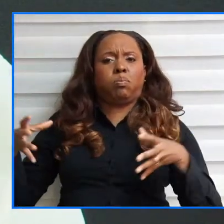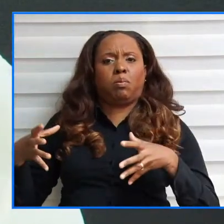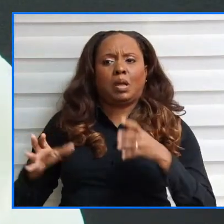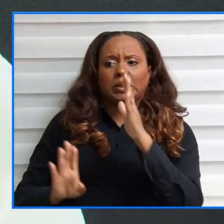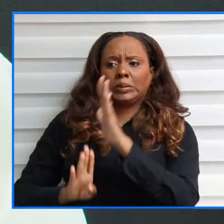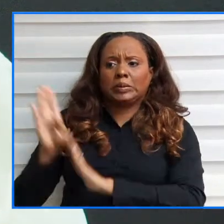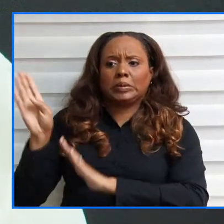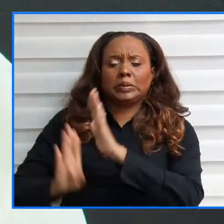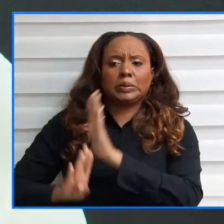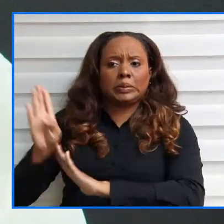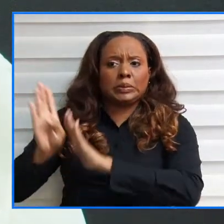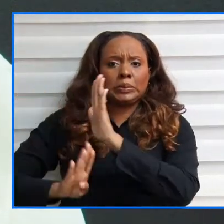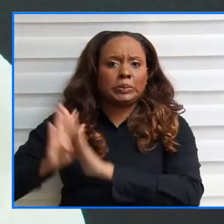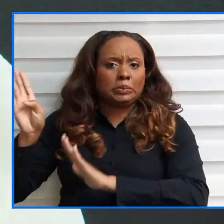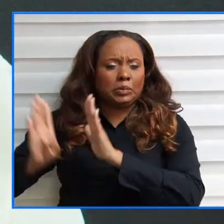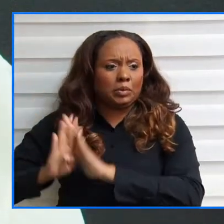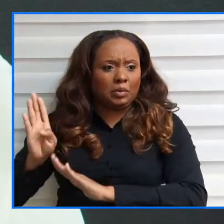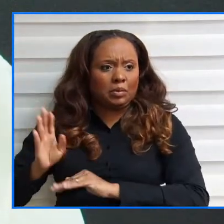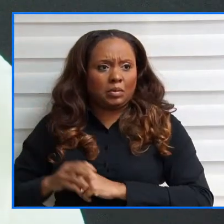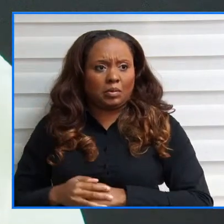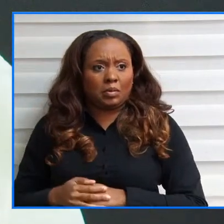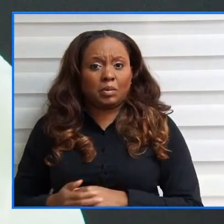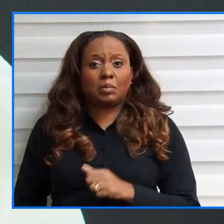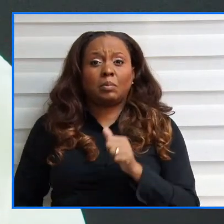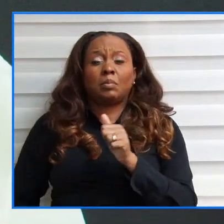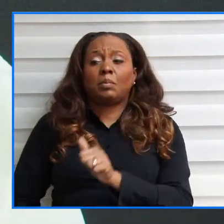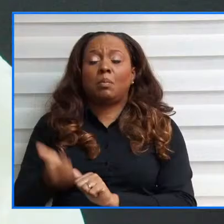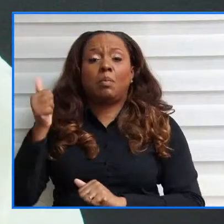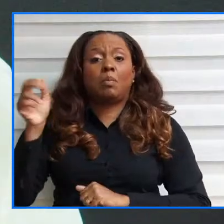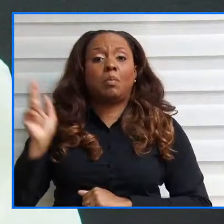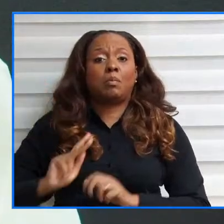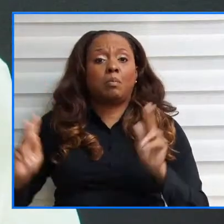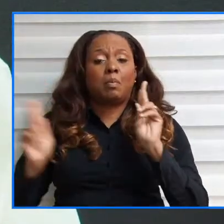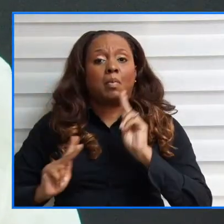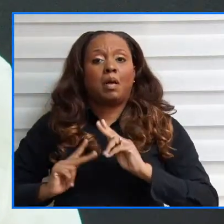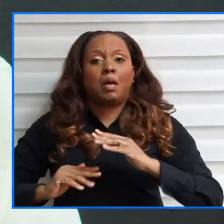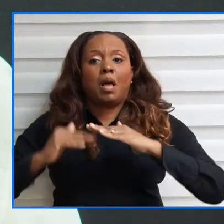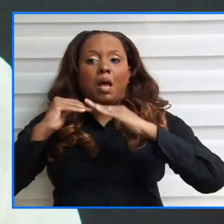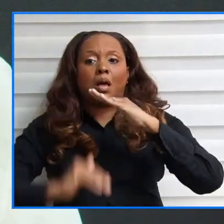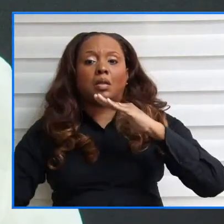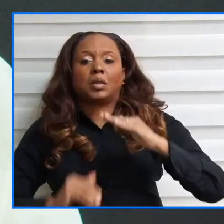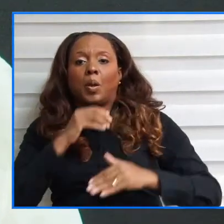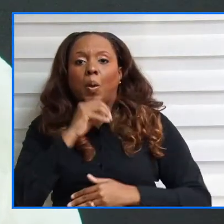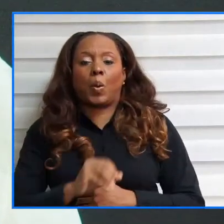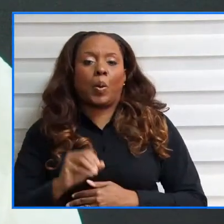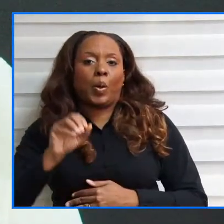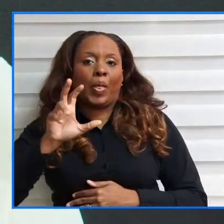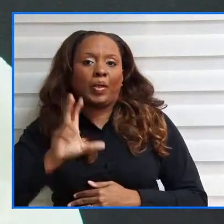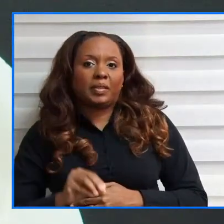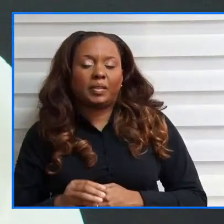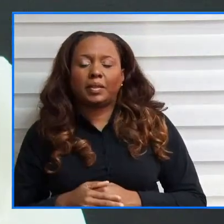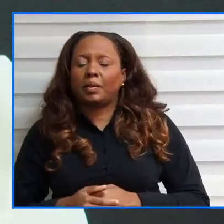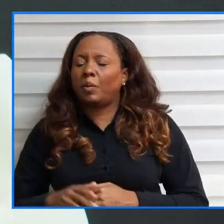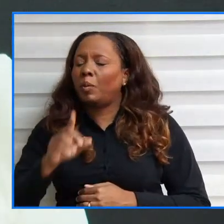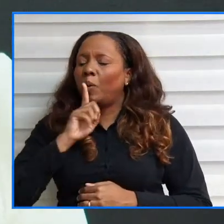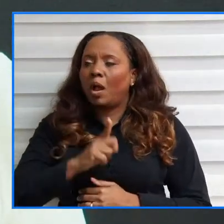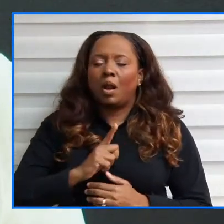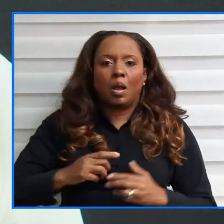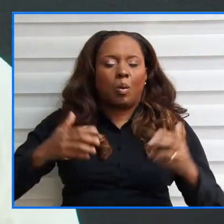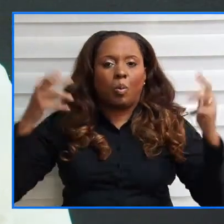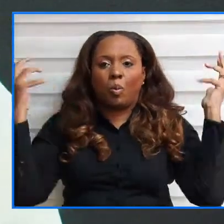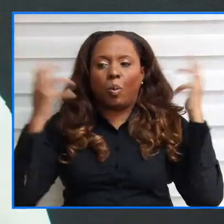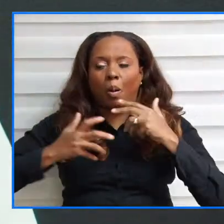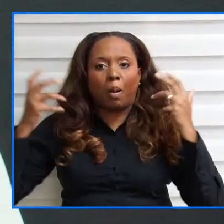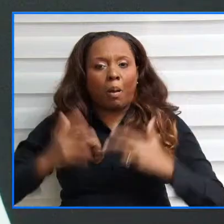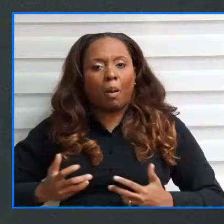in this century, with the majority of your population under the age of 30. The numbers there are staggering, and to